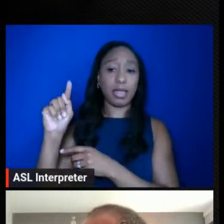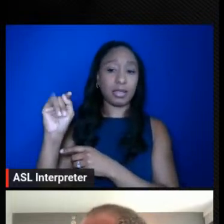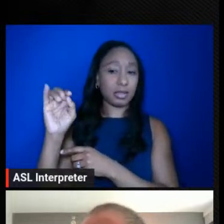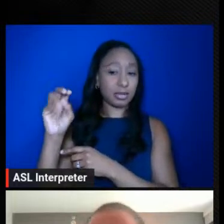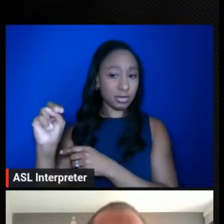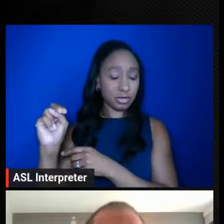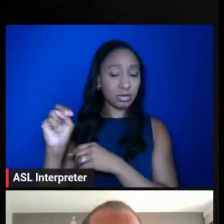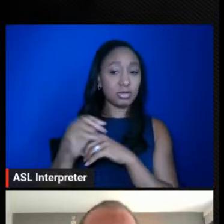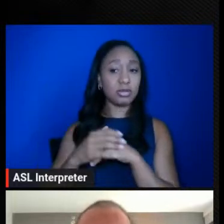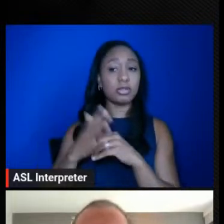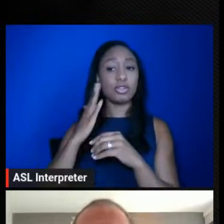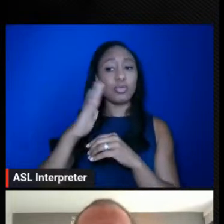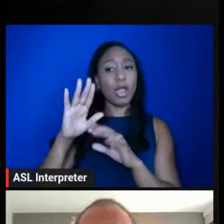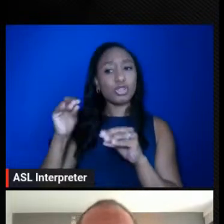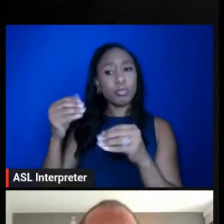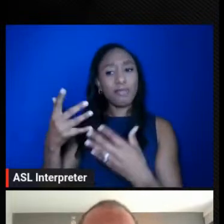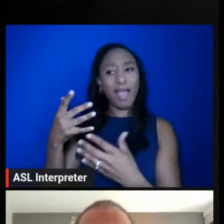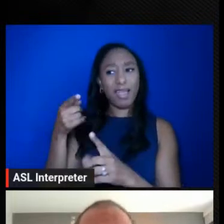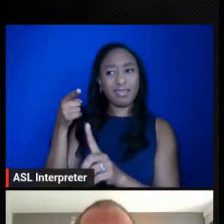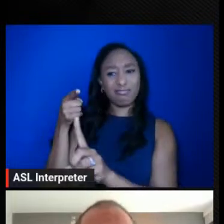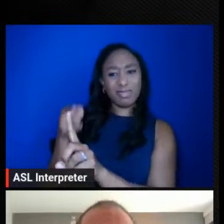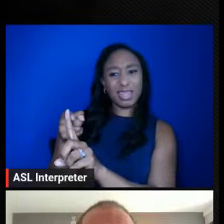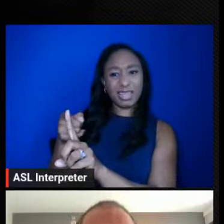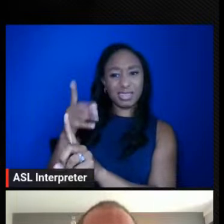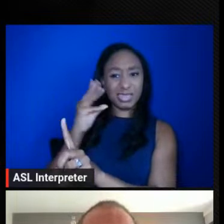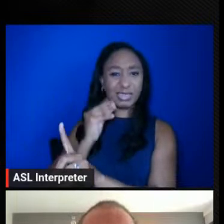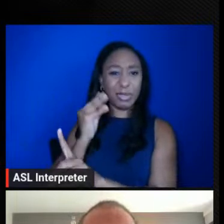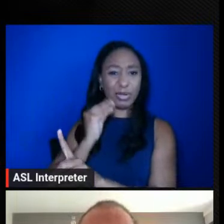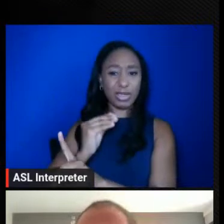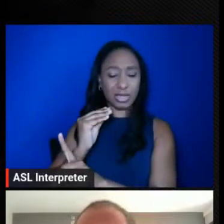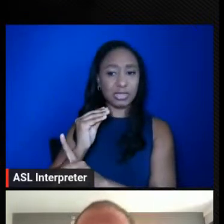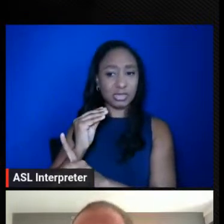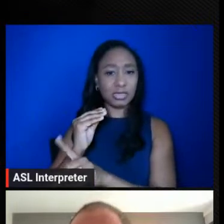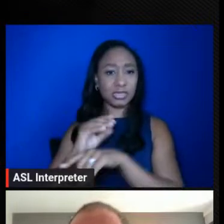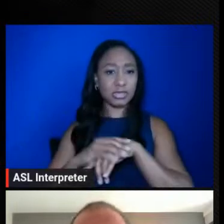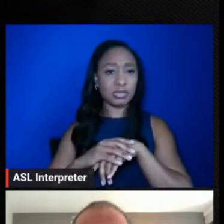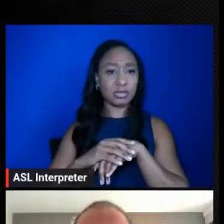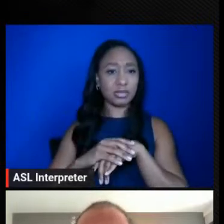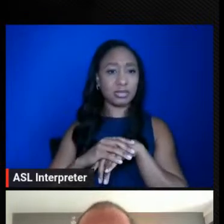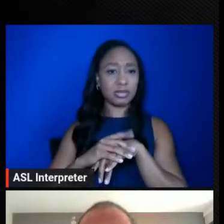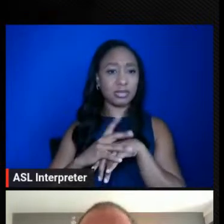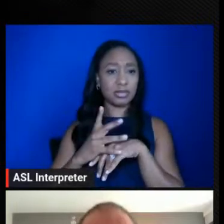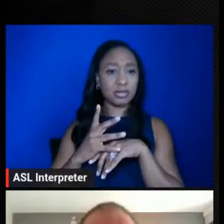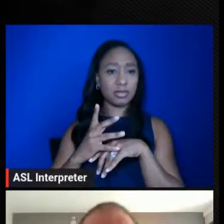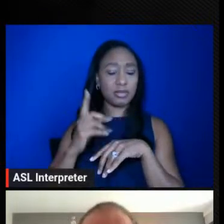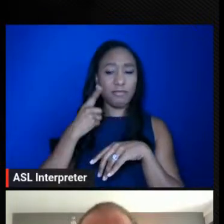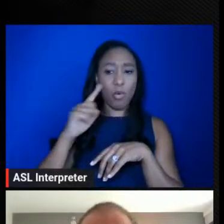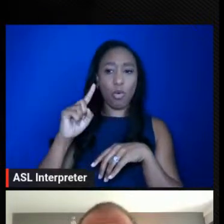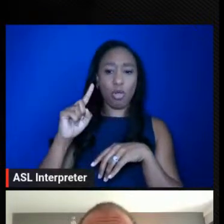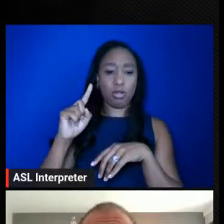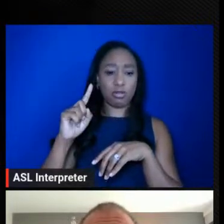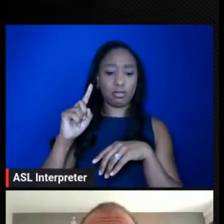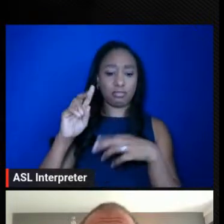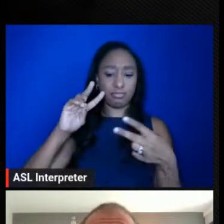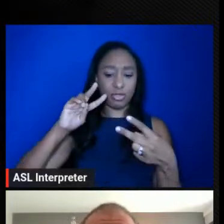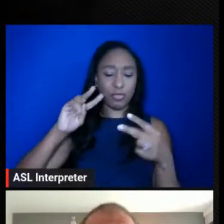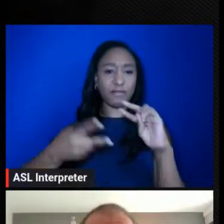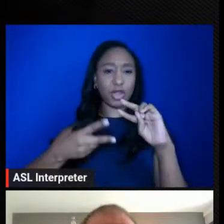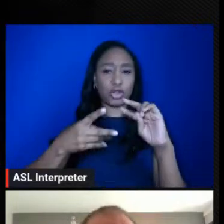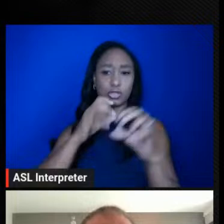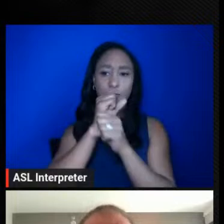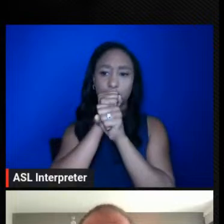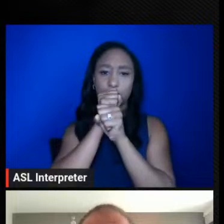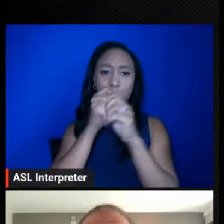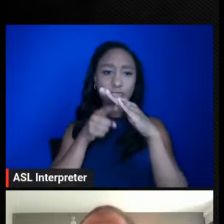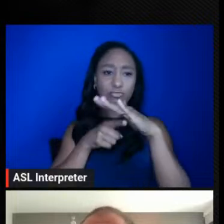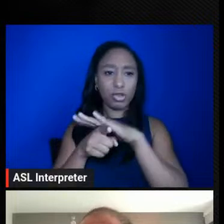Cornelius Sinclair's experience as a rider on America's reverse underground railroad was the result of the meeting